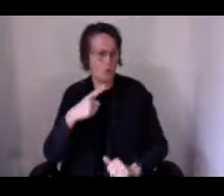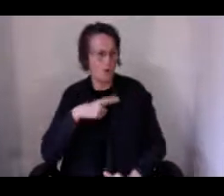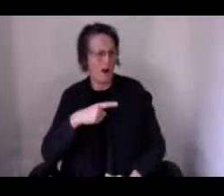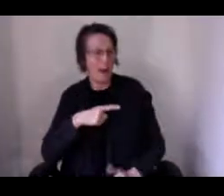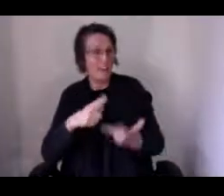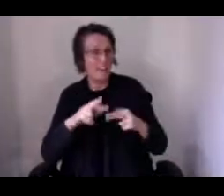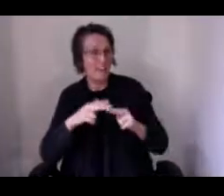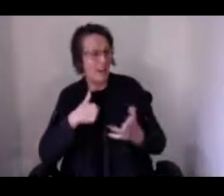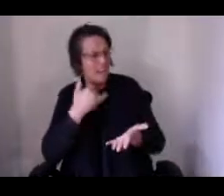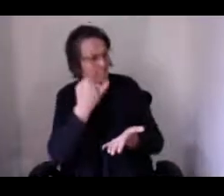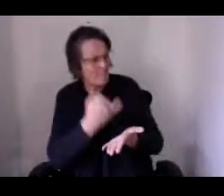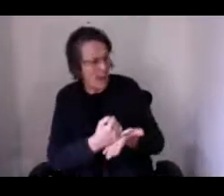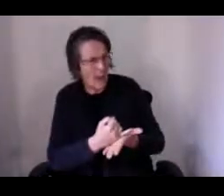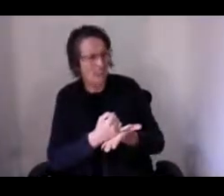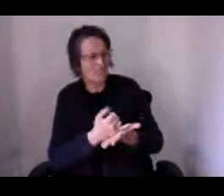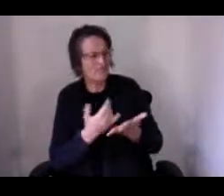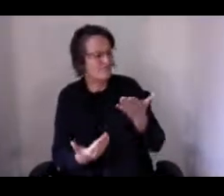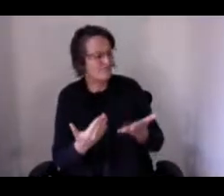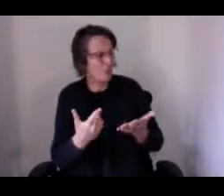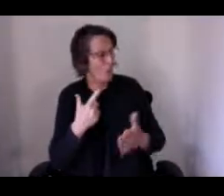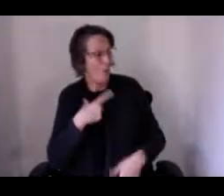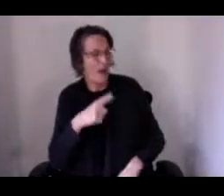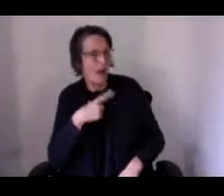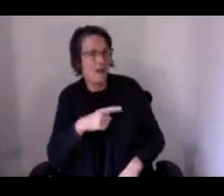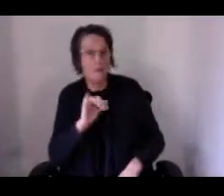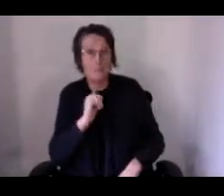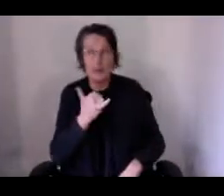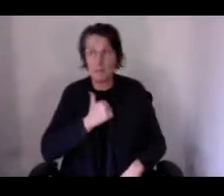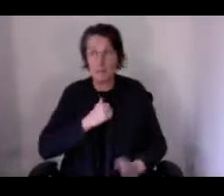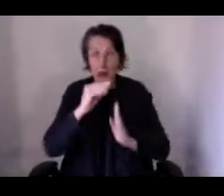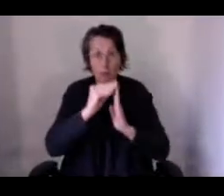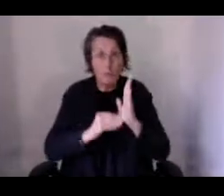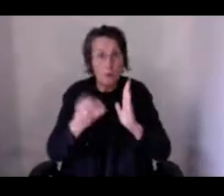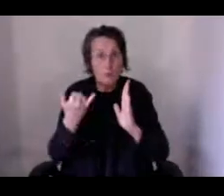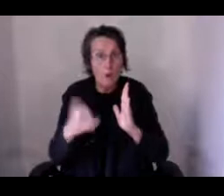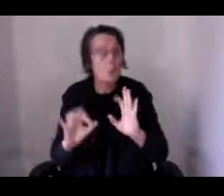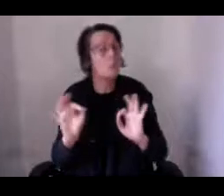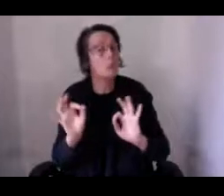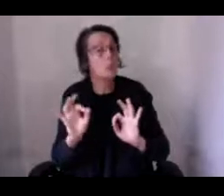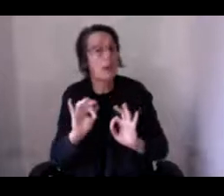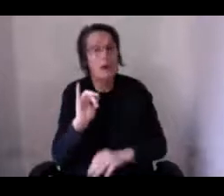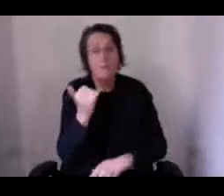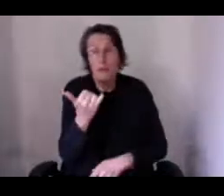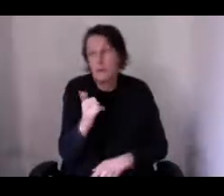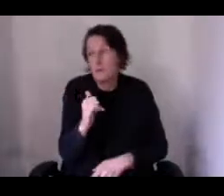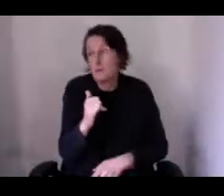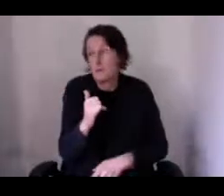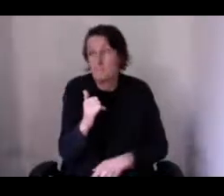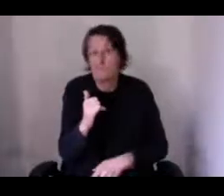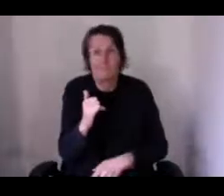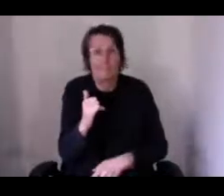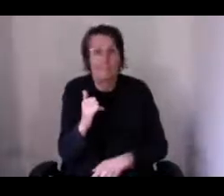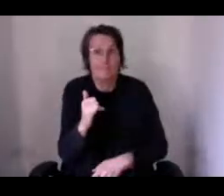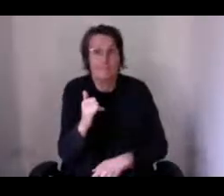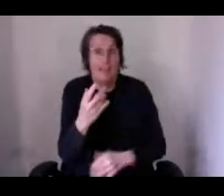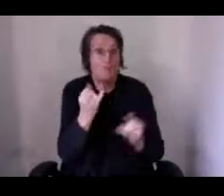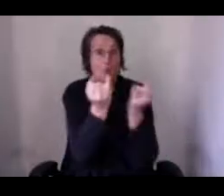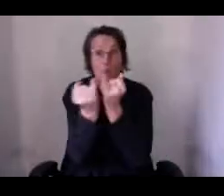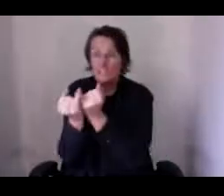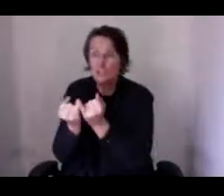your application or the project itself. It could be as much as, you know, highly competitive rounds, a